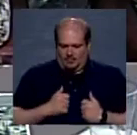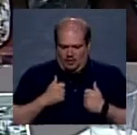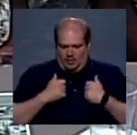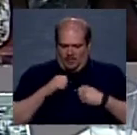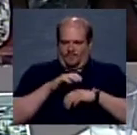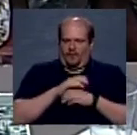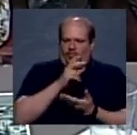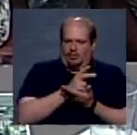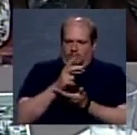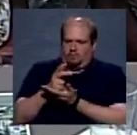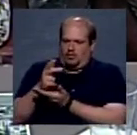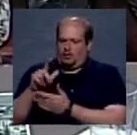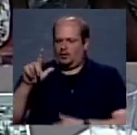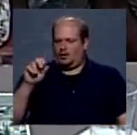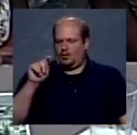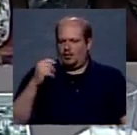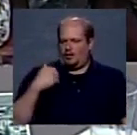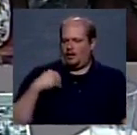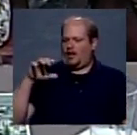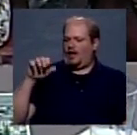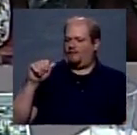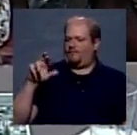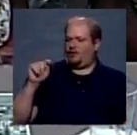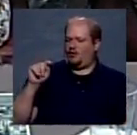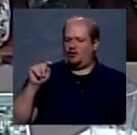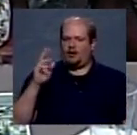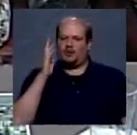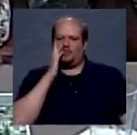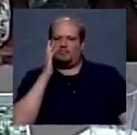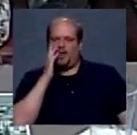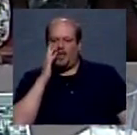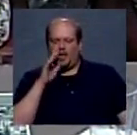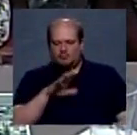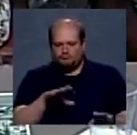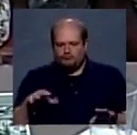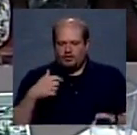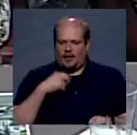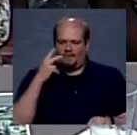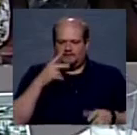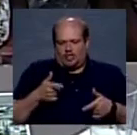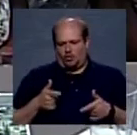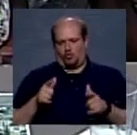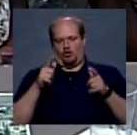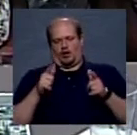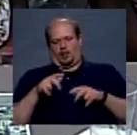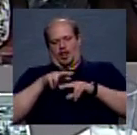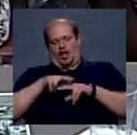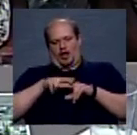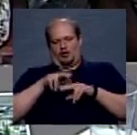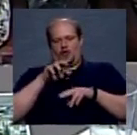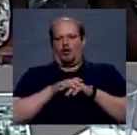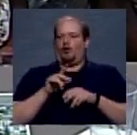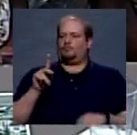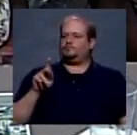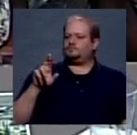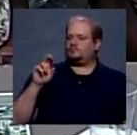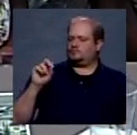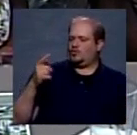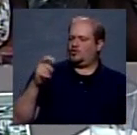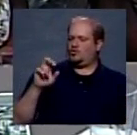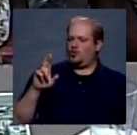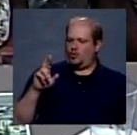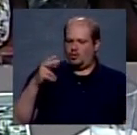parking lots. They have their cart, and they have all their bedding. I've even seen a recliner out on Kroger's parking lot where they just